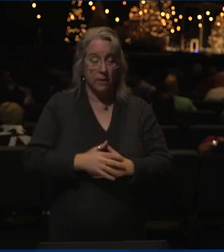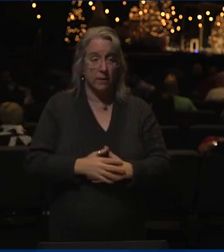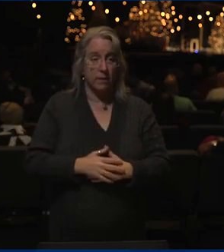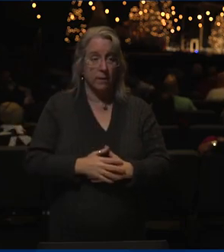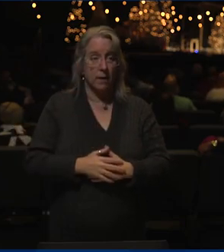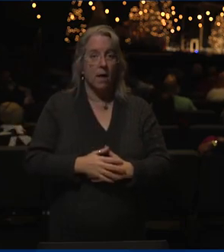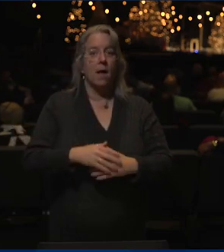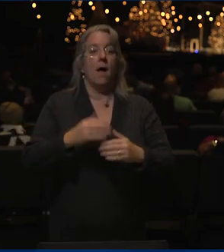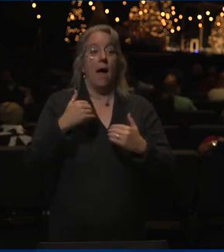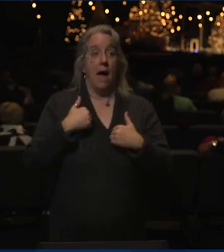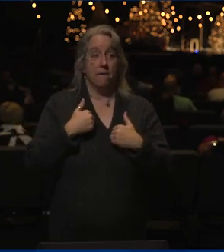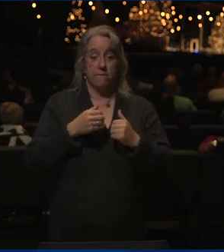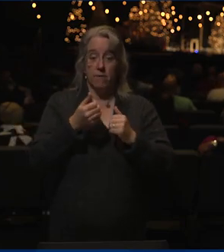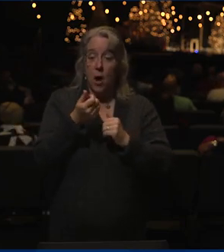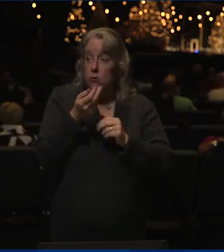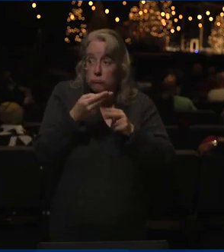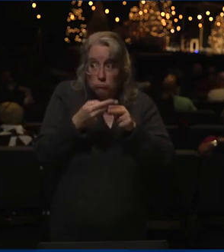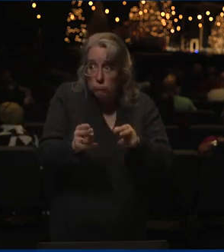And then, are you ready?